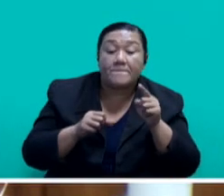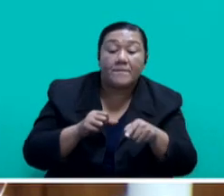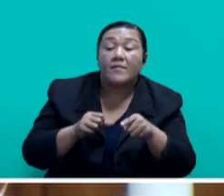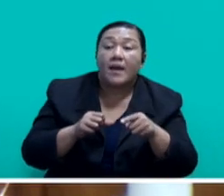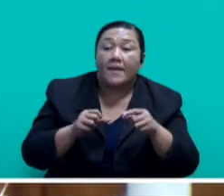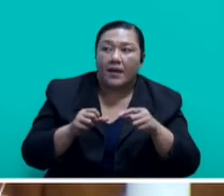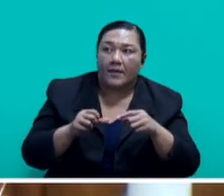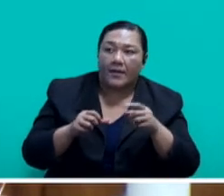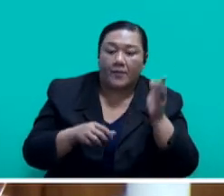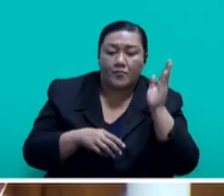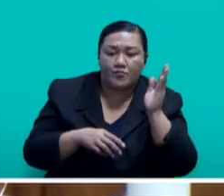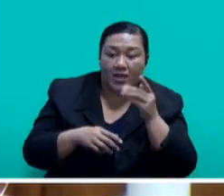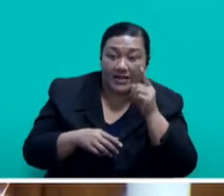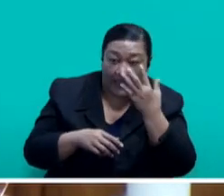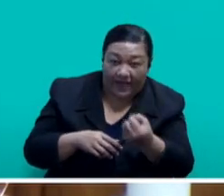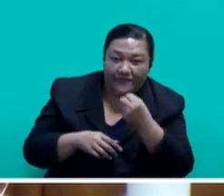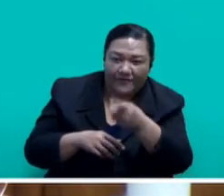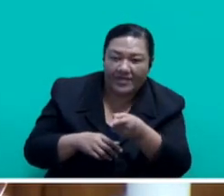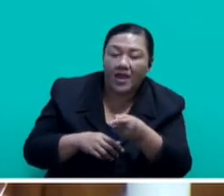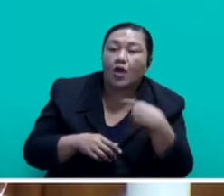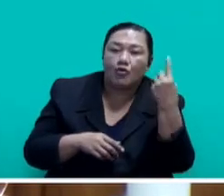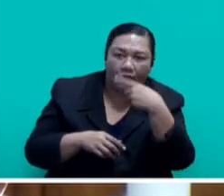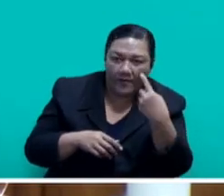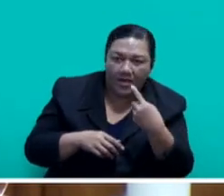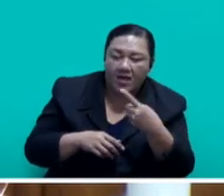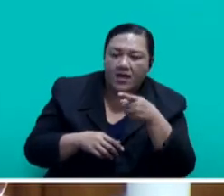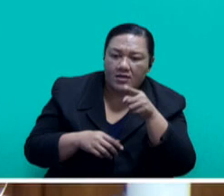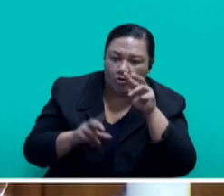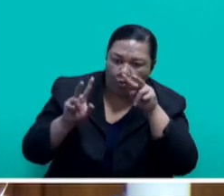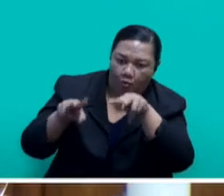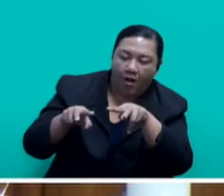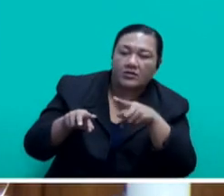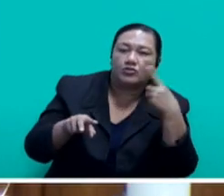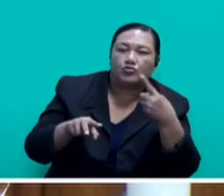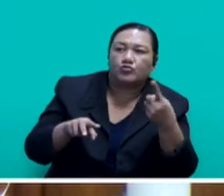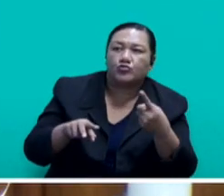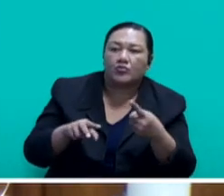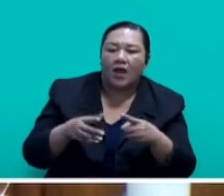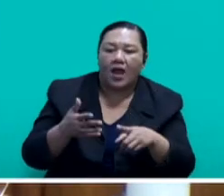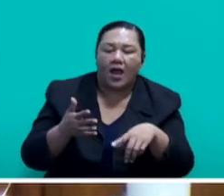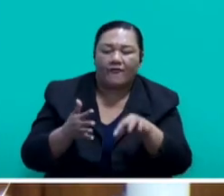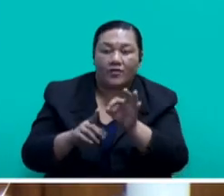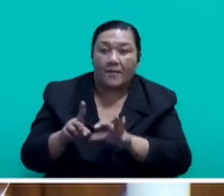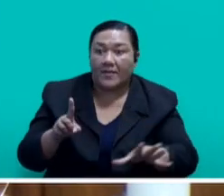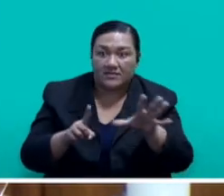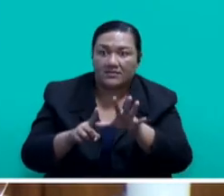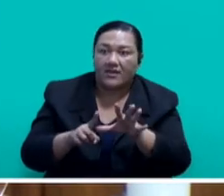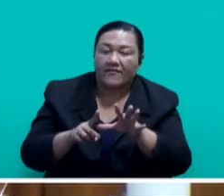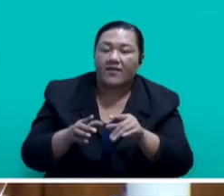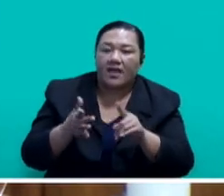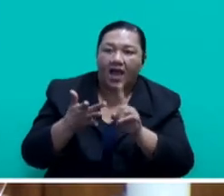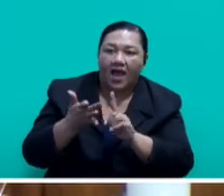Honorable Speaker, he left this onerous task of going to Geneva and facing the